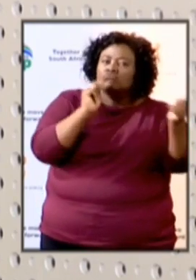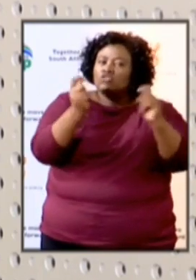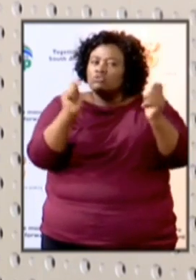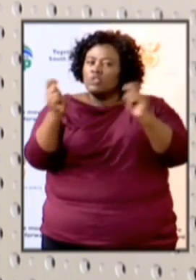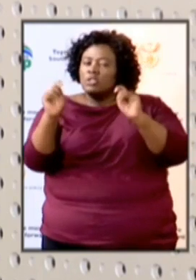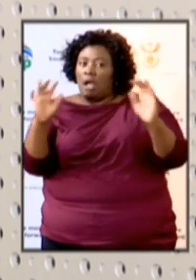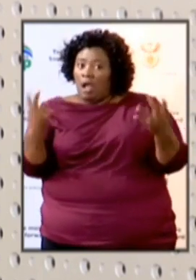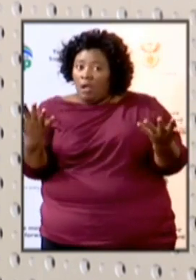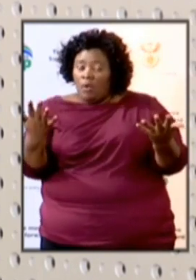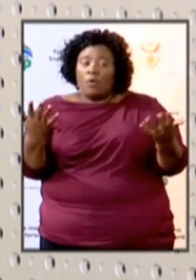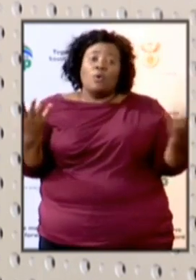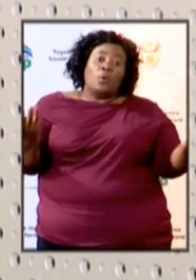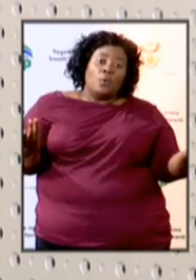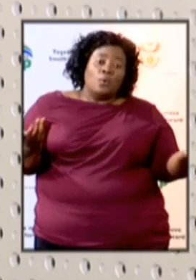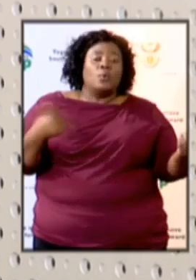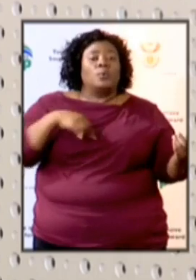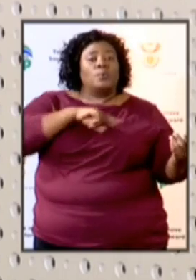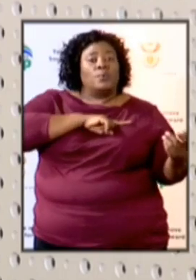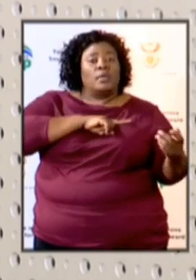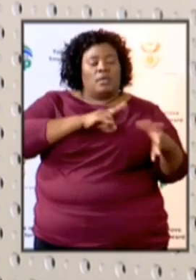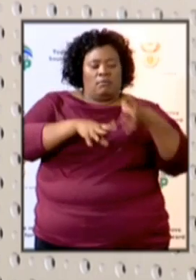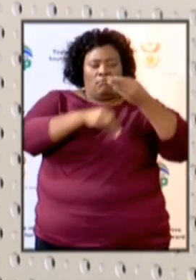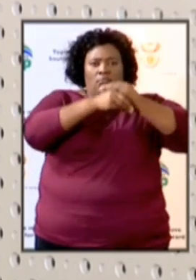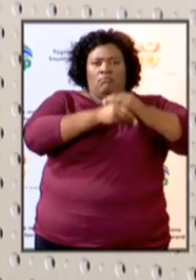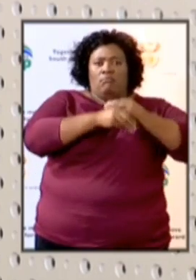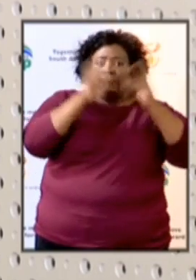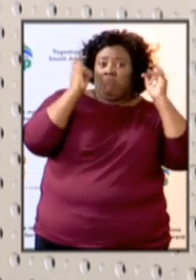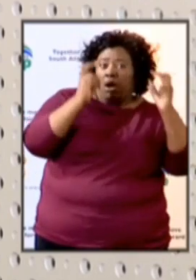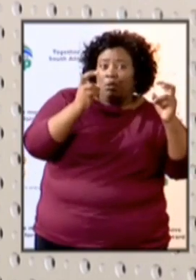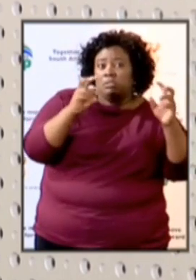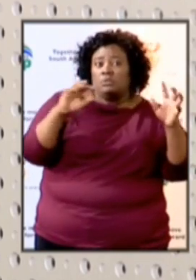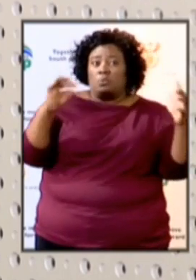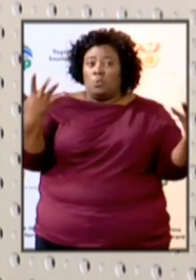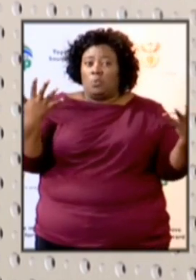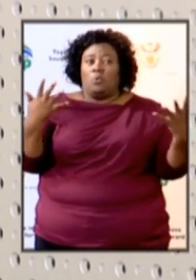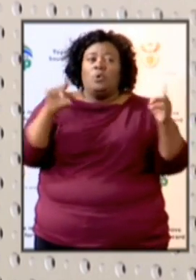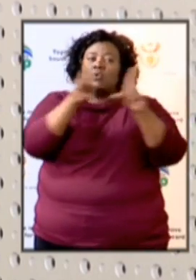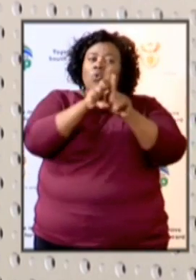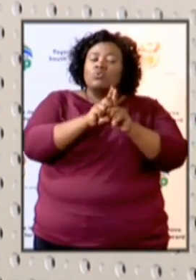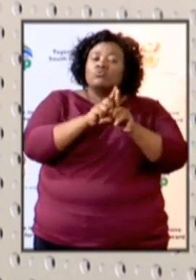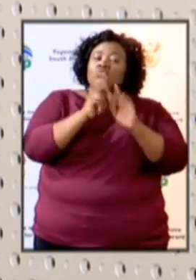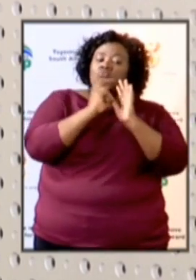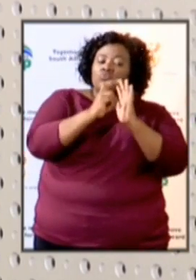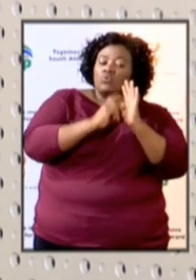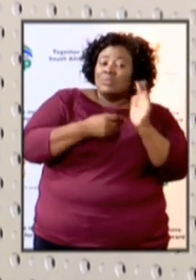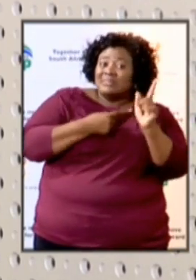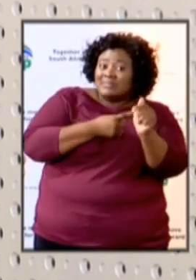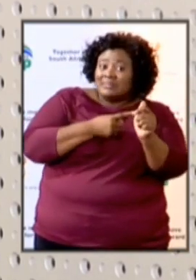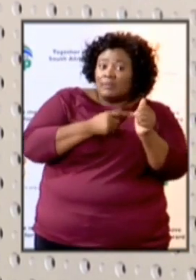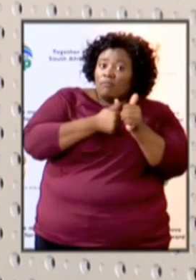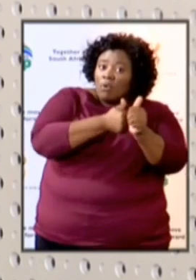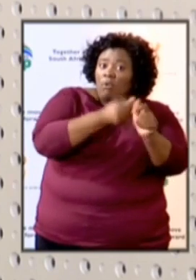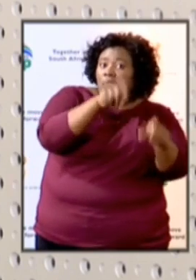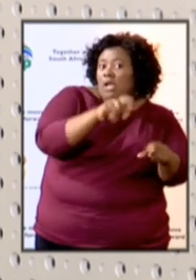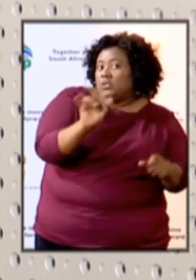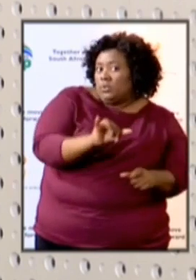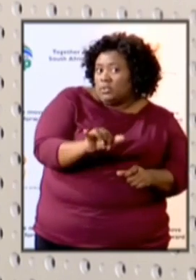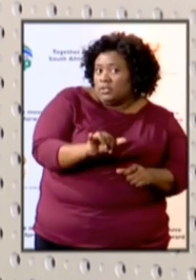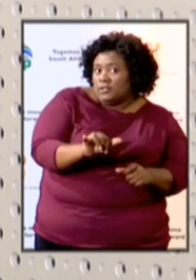and whether we are adding buses and what the conditions will be and